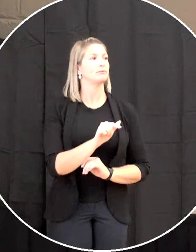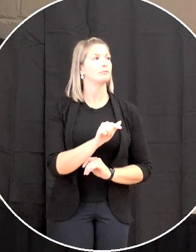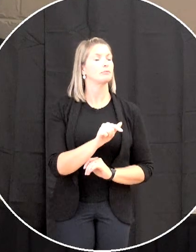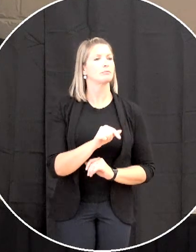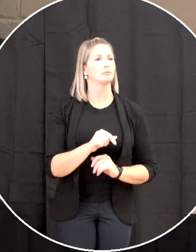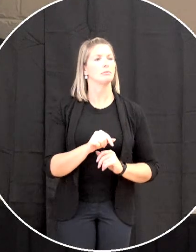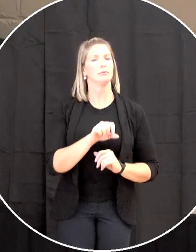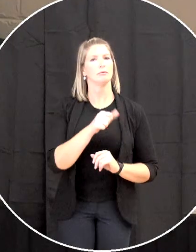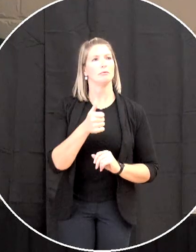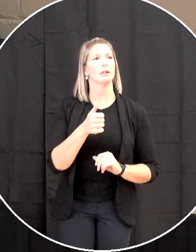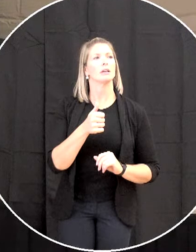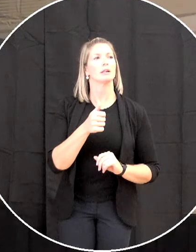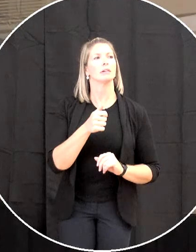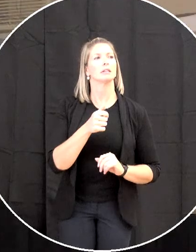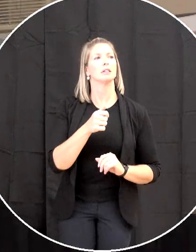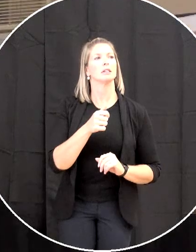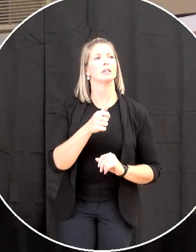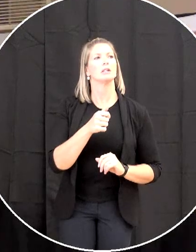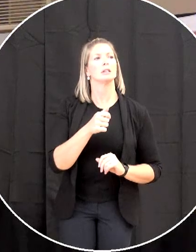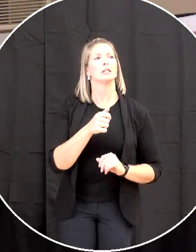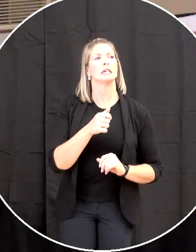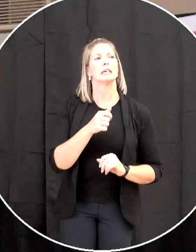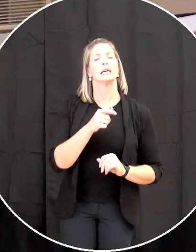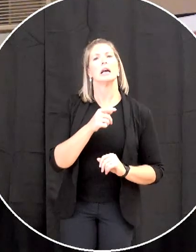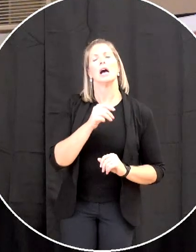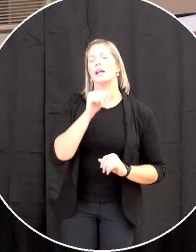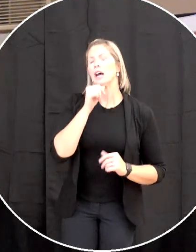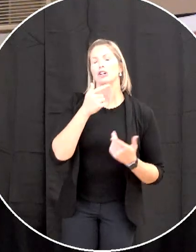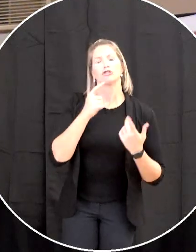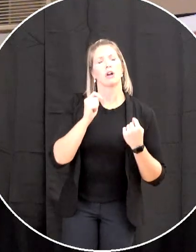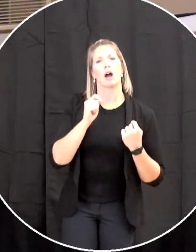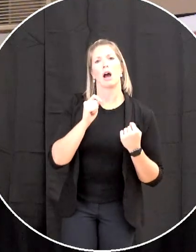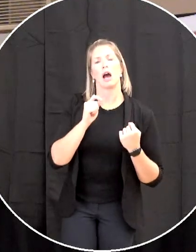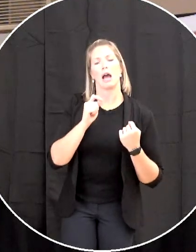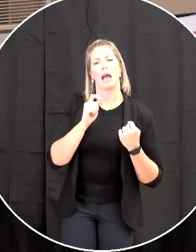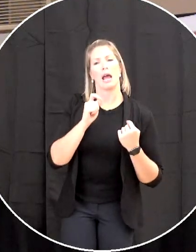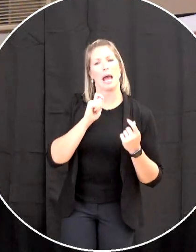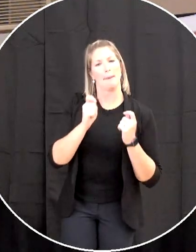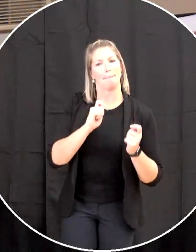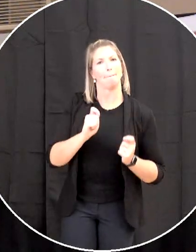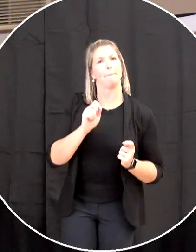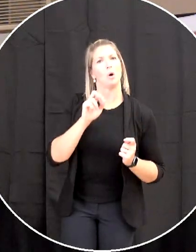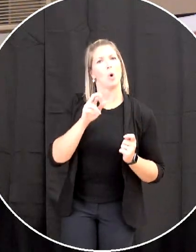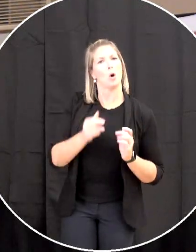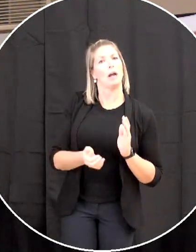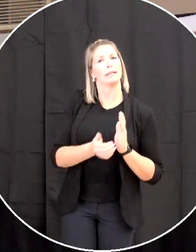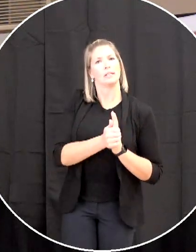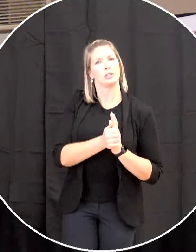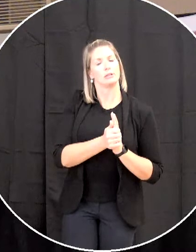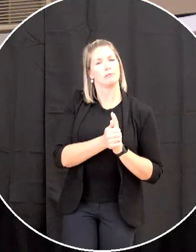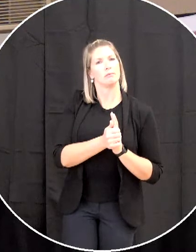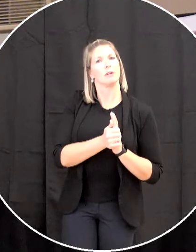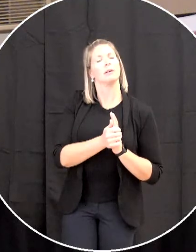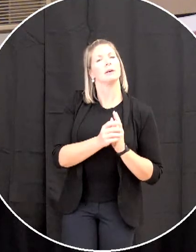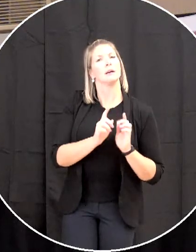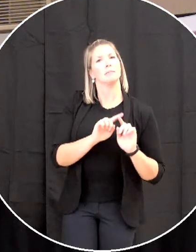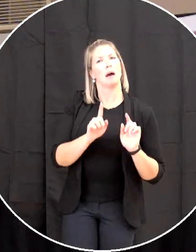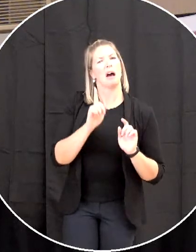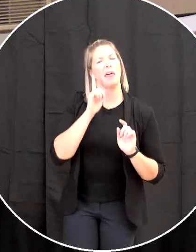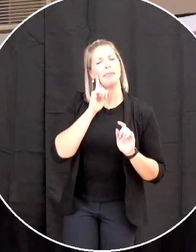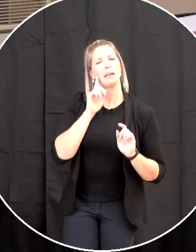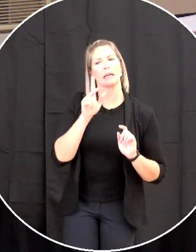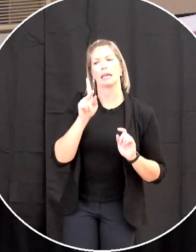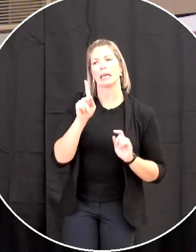just something going back to not trying to amend or add an addendum to a report, but I think Kevin